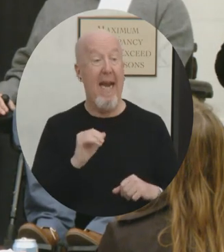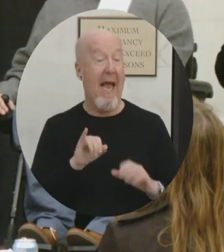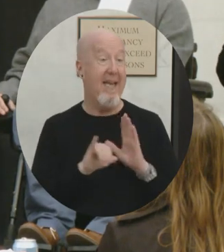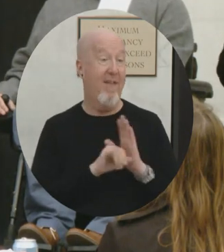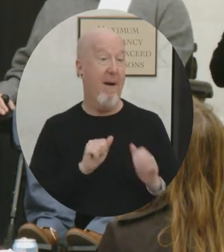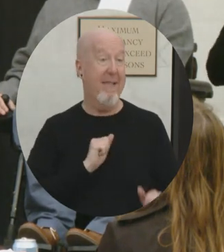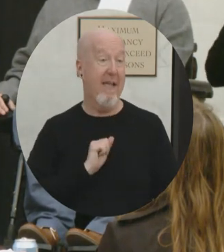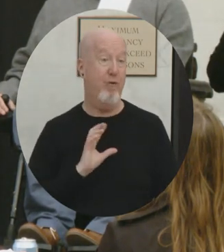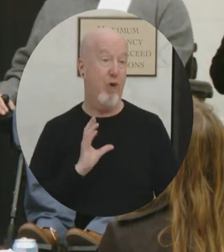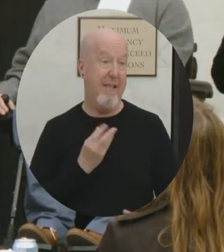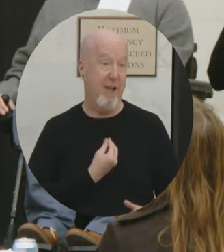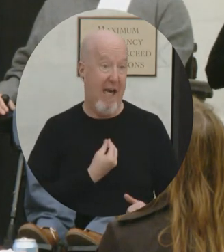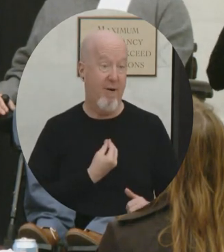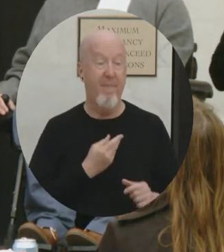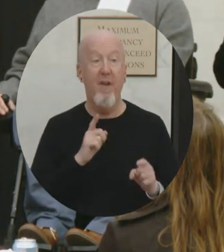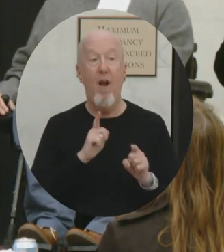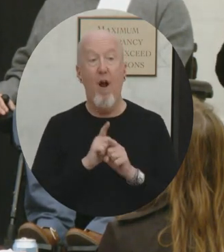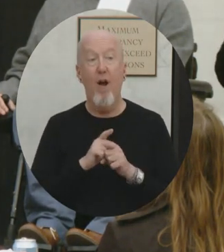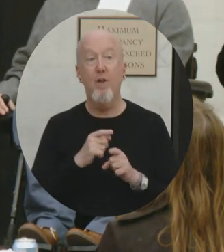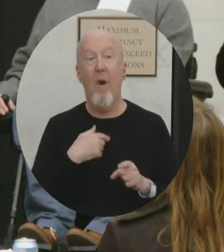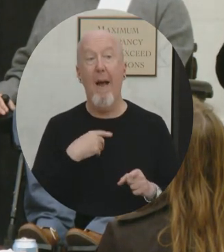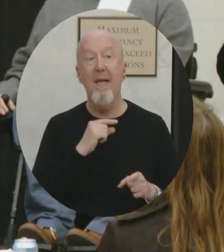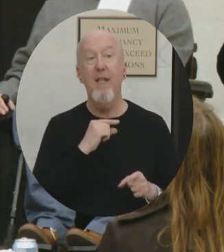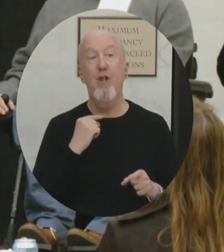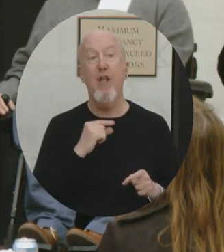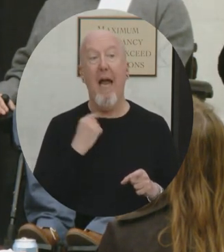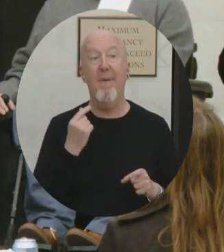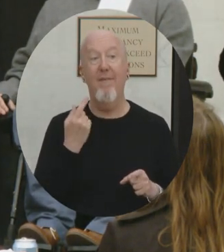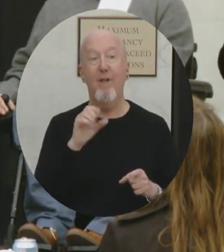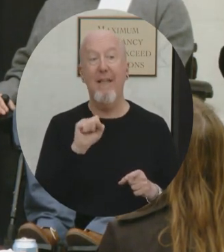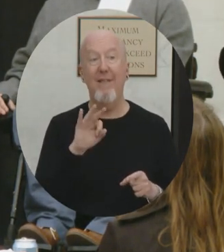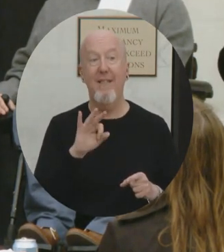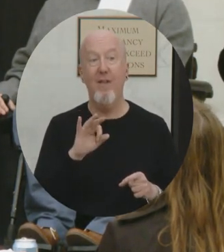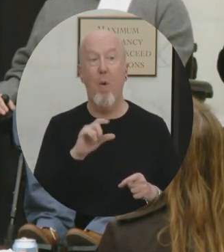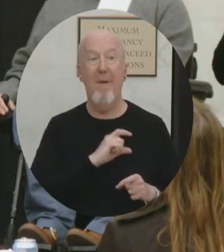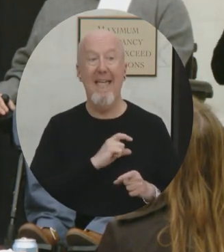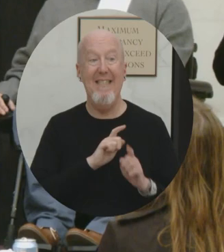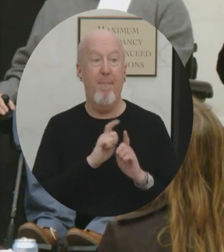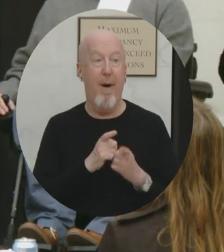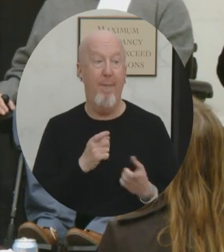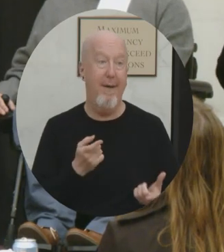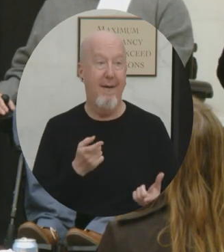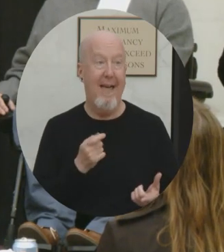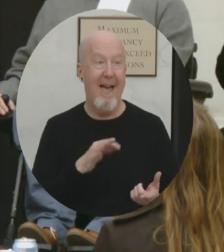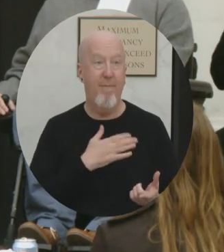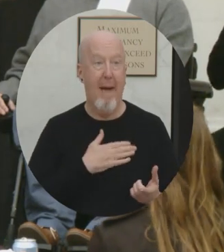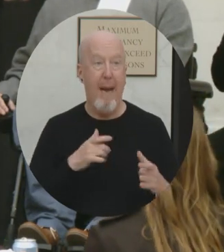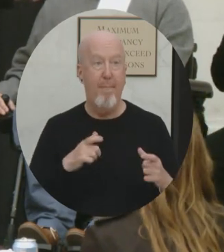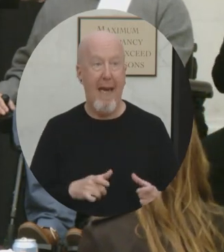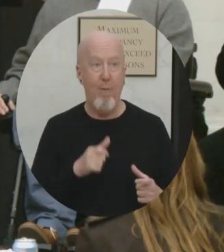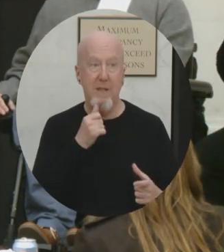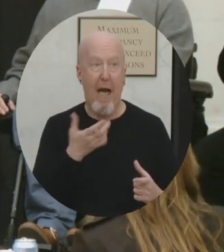transgender. And I'm also a chaplain for the San Francisco Police Department, if that wasn't all enough.